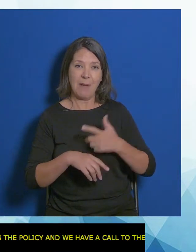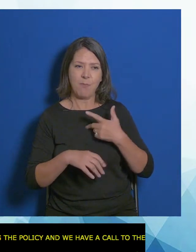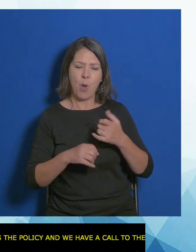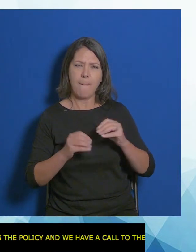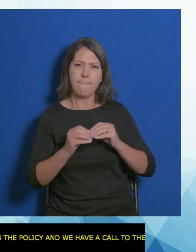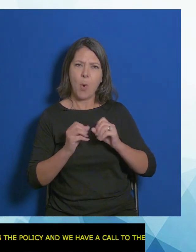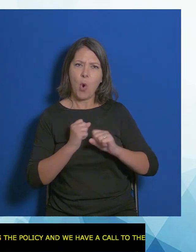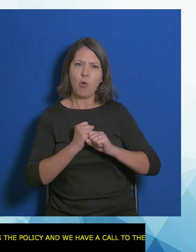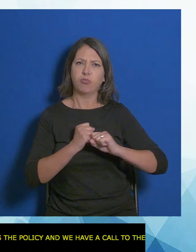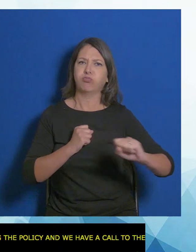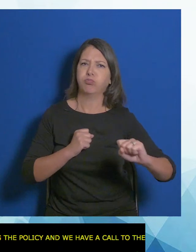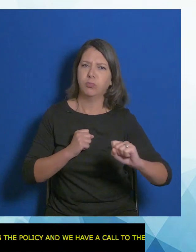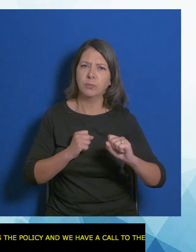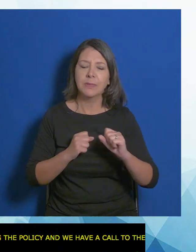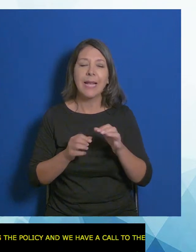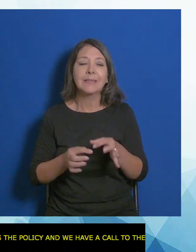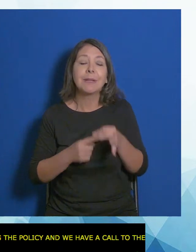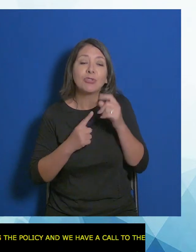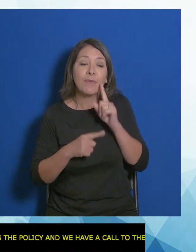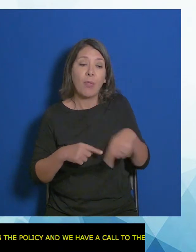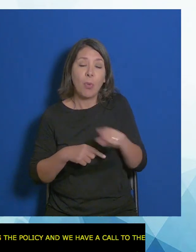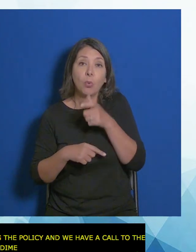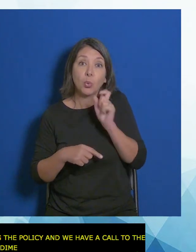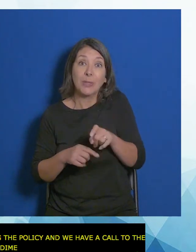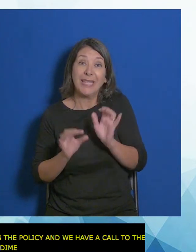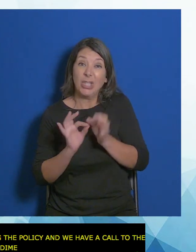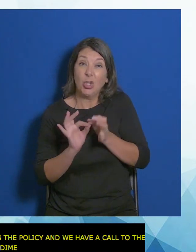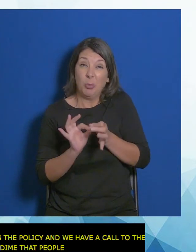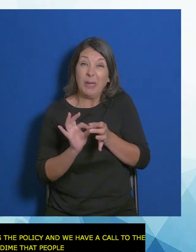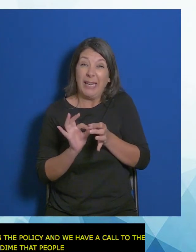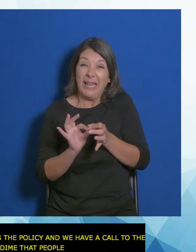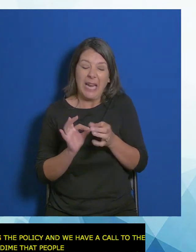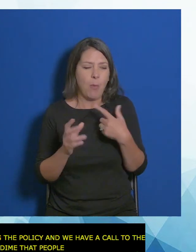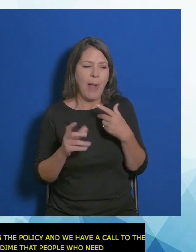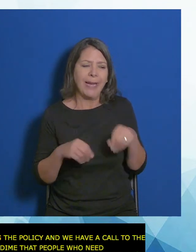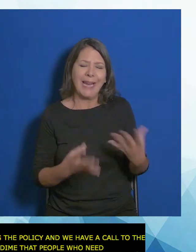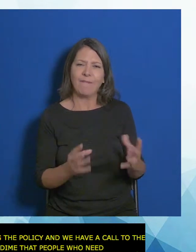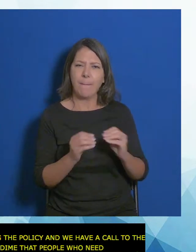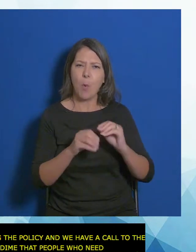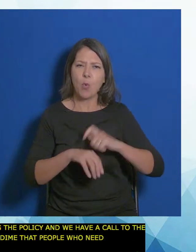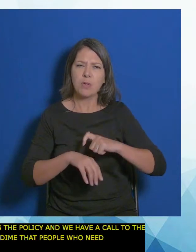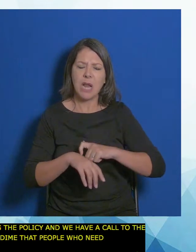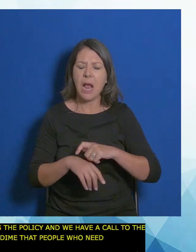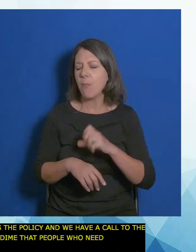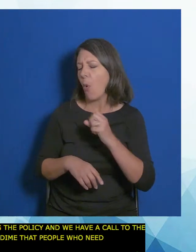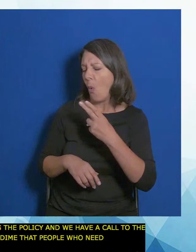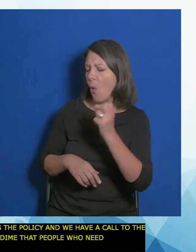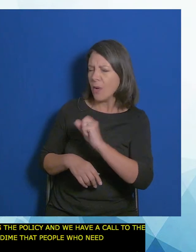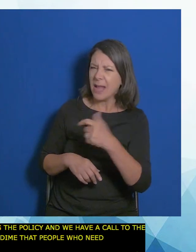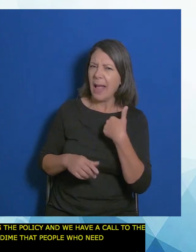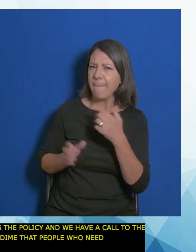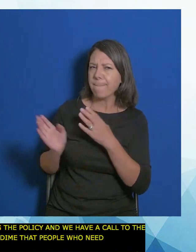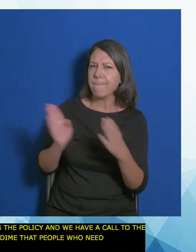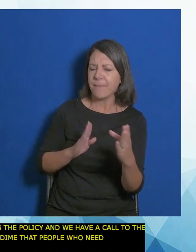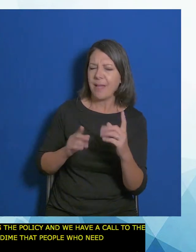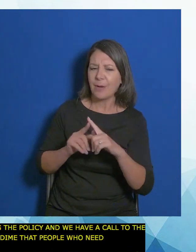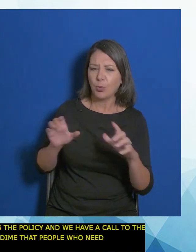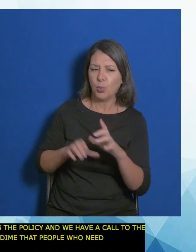people that need interpretation services. Oh, yeah. I was just going to do that this meeting. There just weren't any,